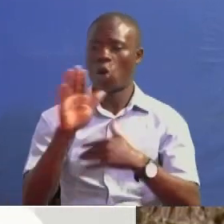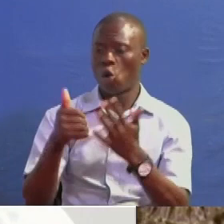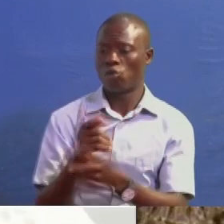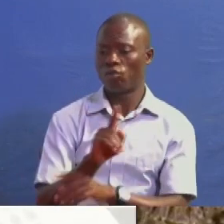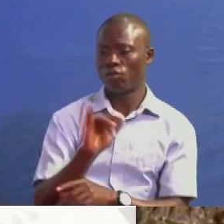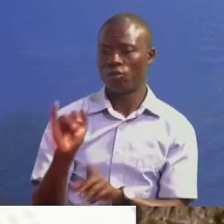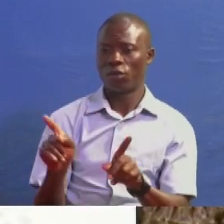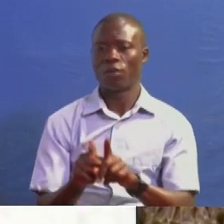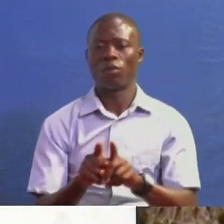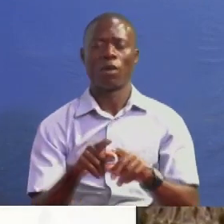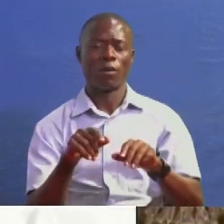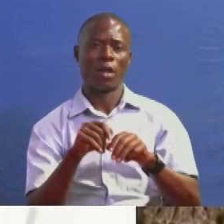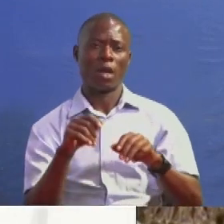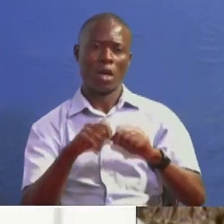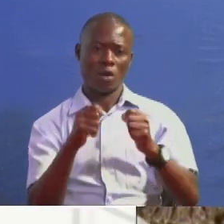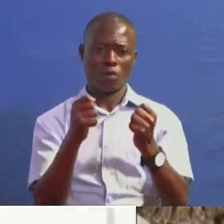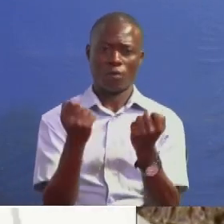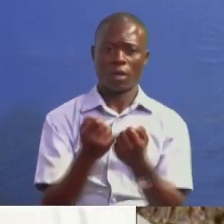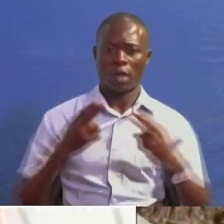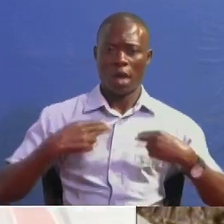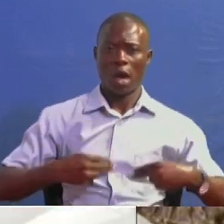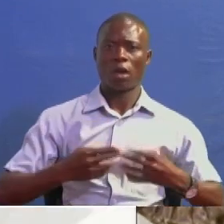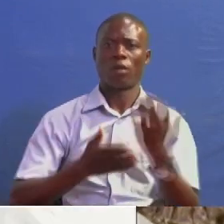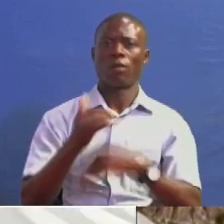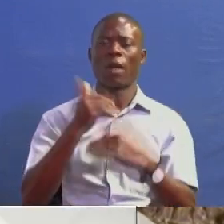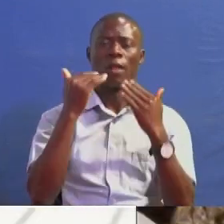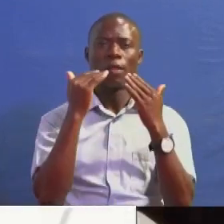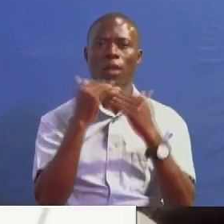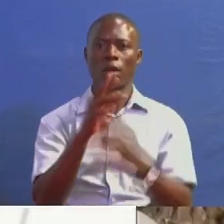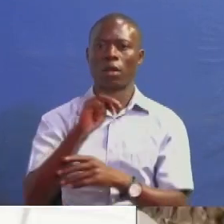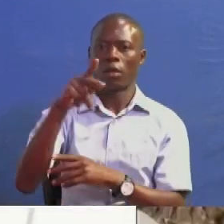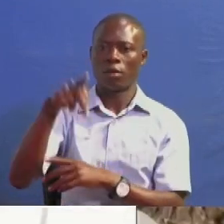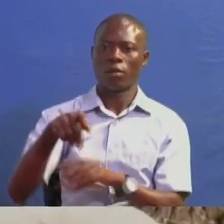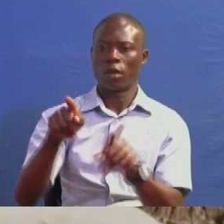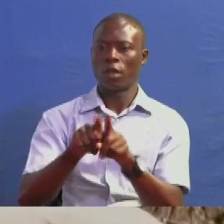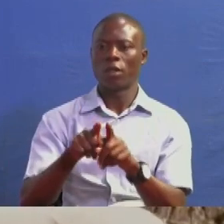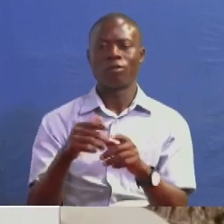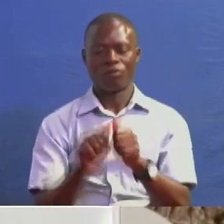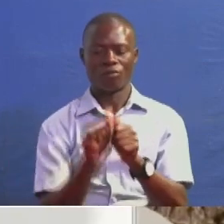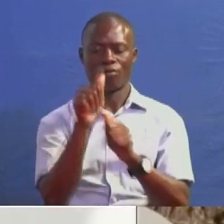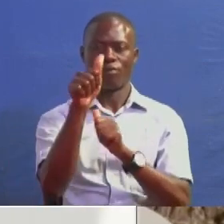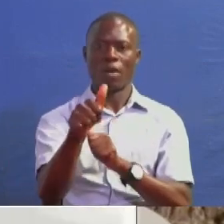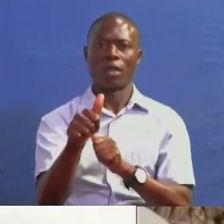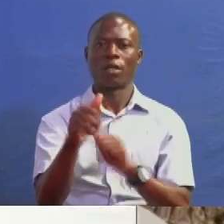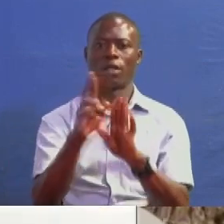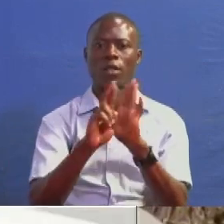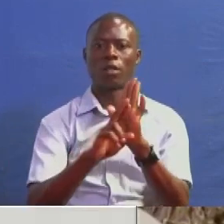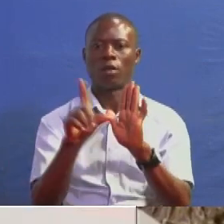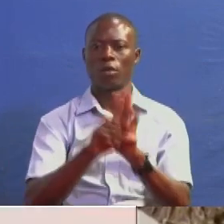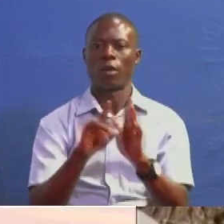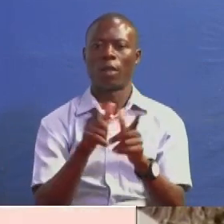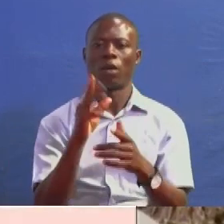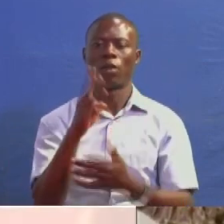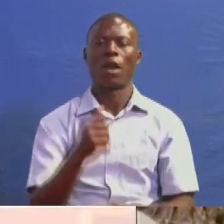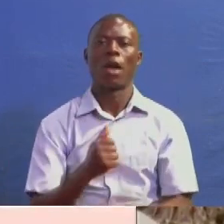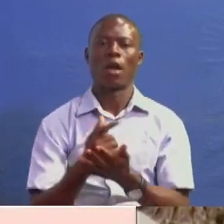ya universal health coverage. Na washukuru wa bunge. Wameshapitisha sheria ine mpya ambayo